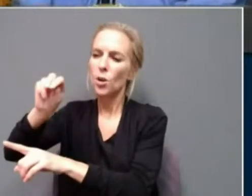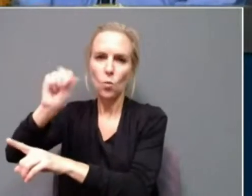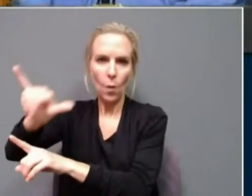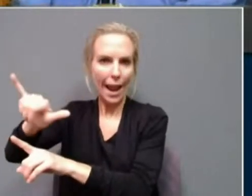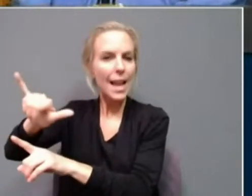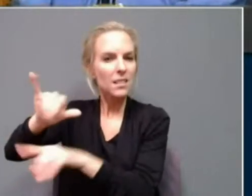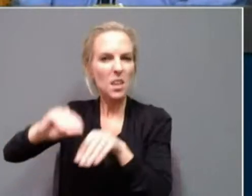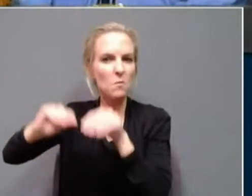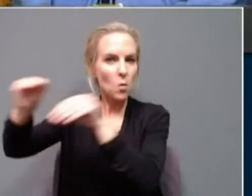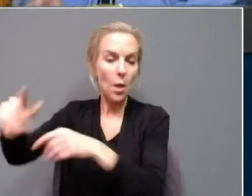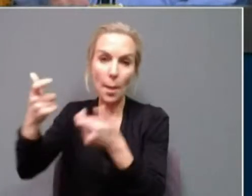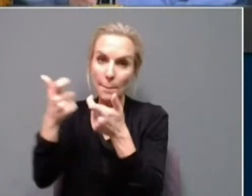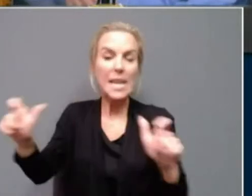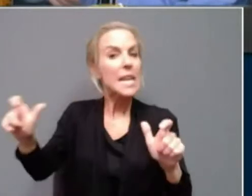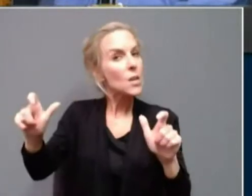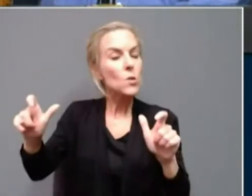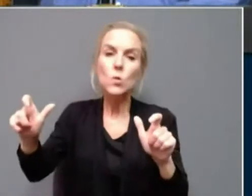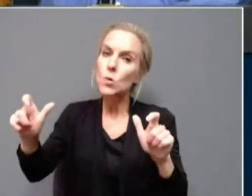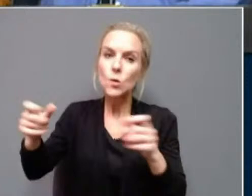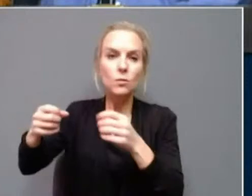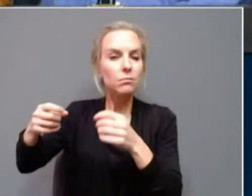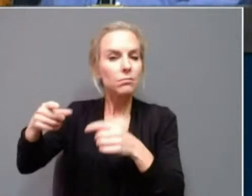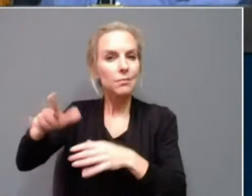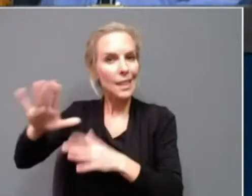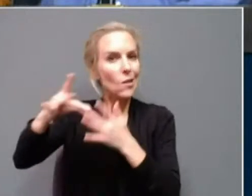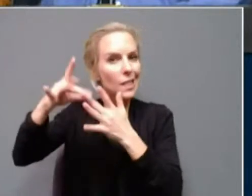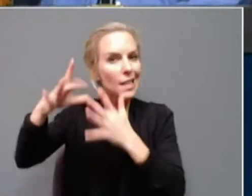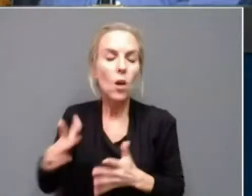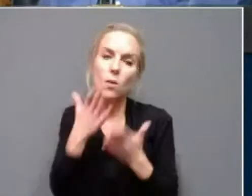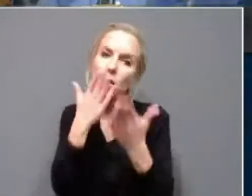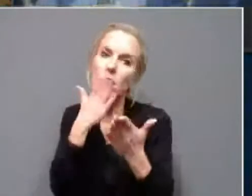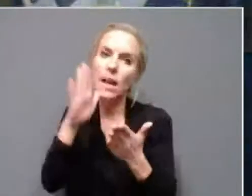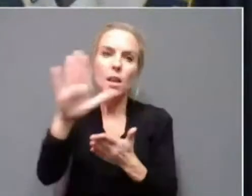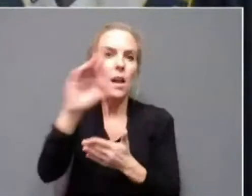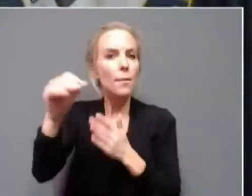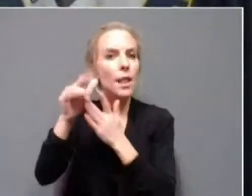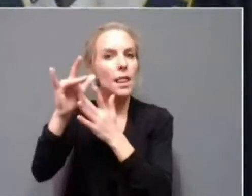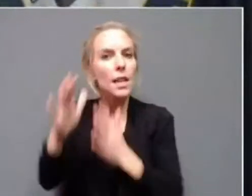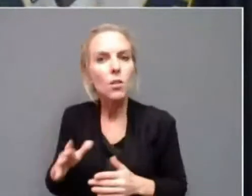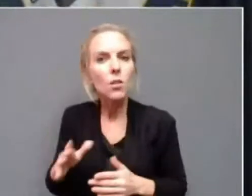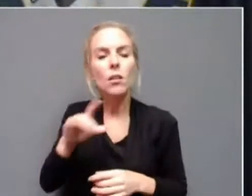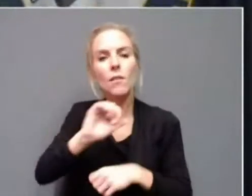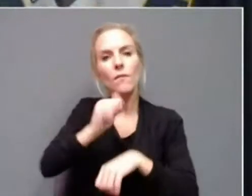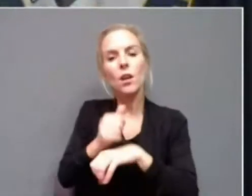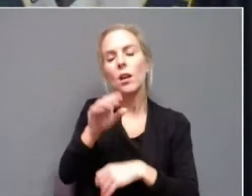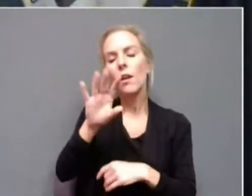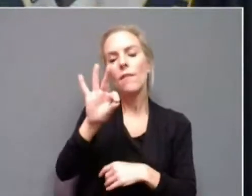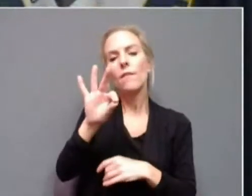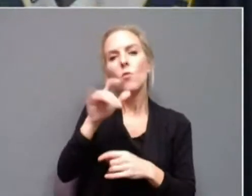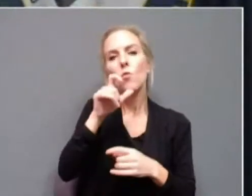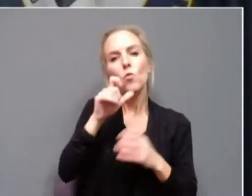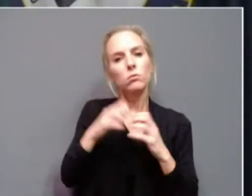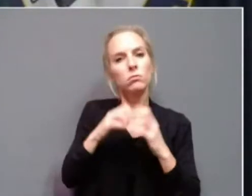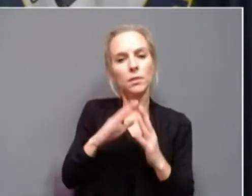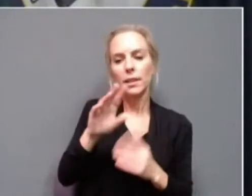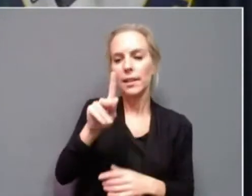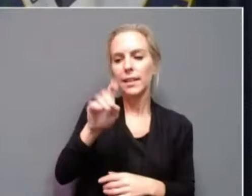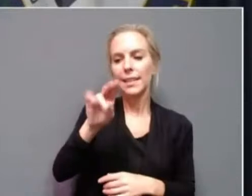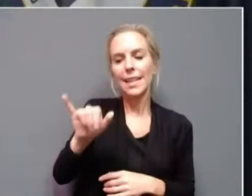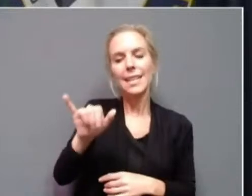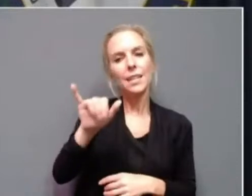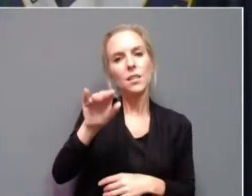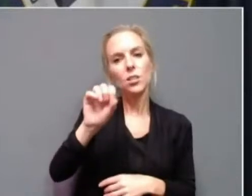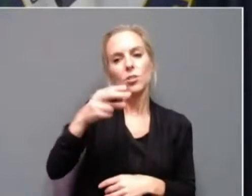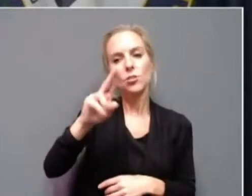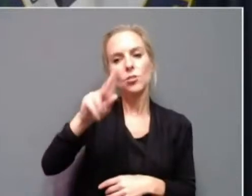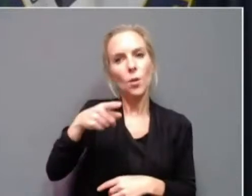the company and its leaders. I want to thank the company's leadership, including founder Kenny Ray Shump, for building on Longship's